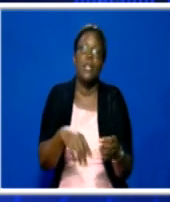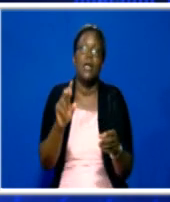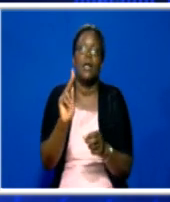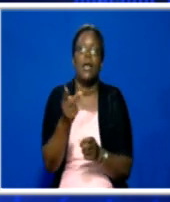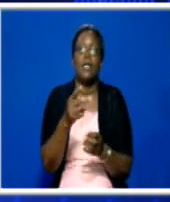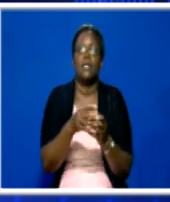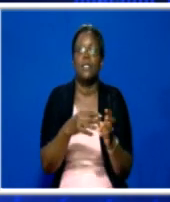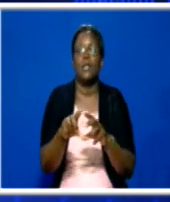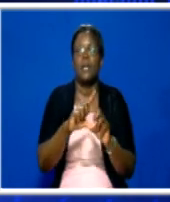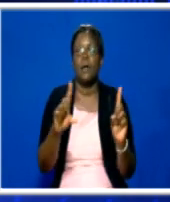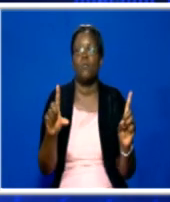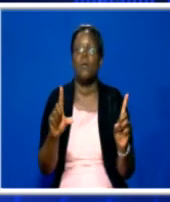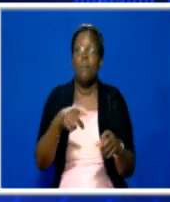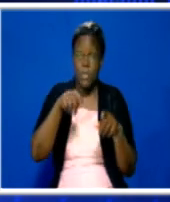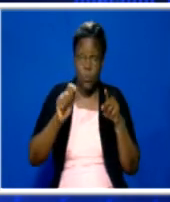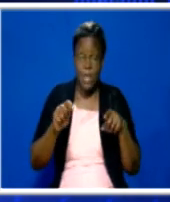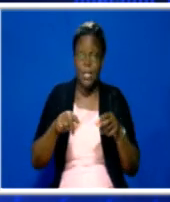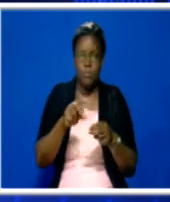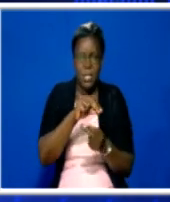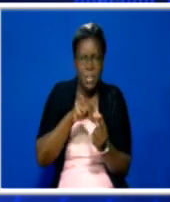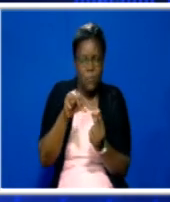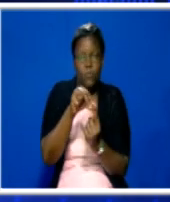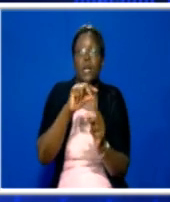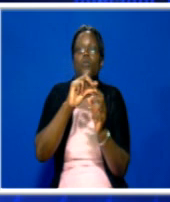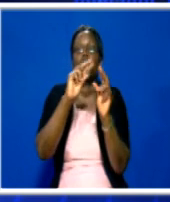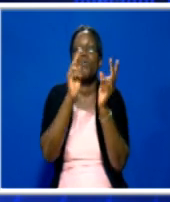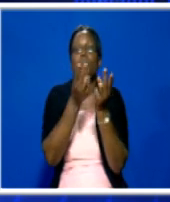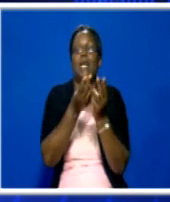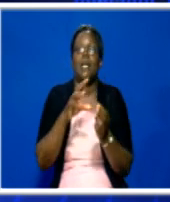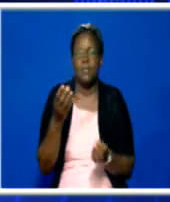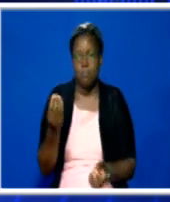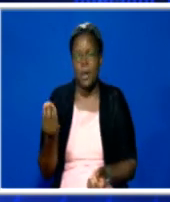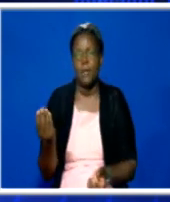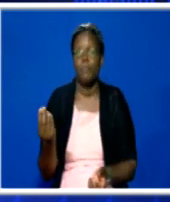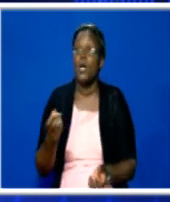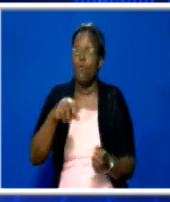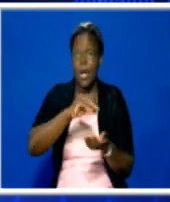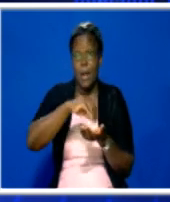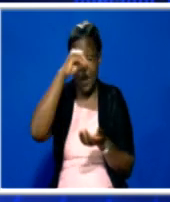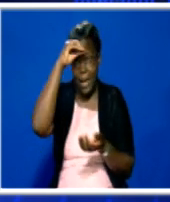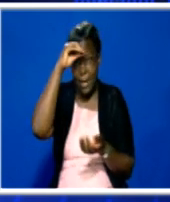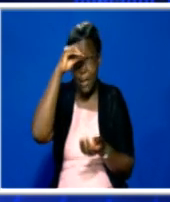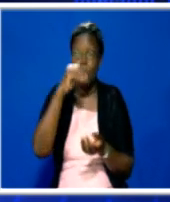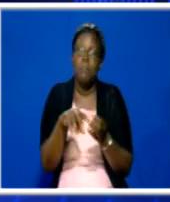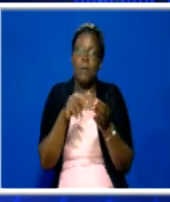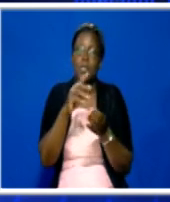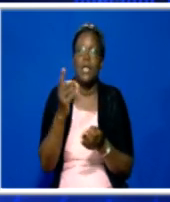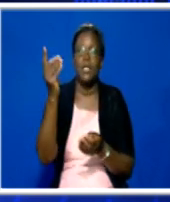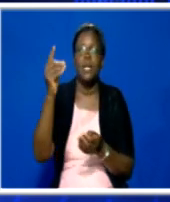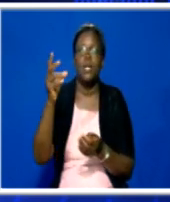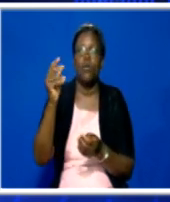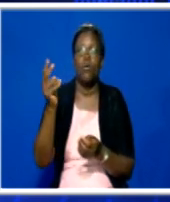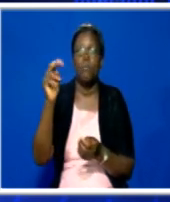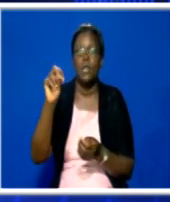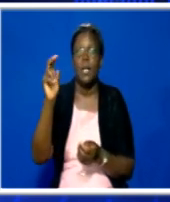Language, and today's specific topic happens to be money. So we will be learning about denominations, the